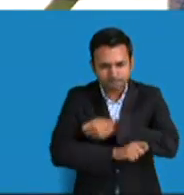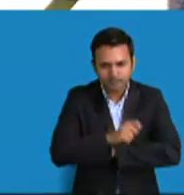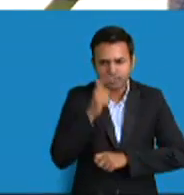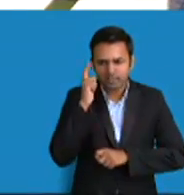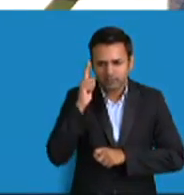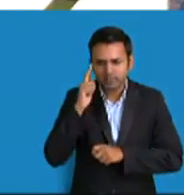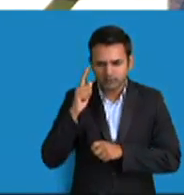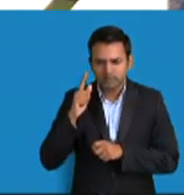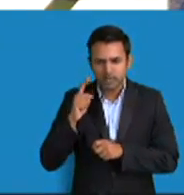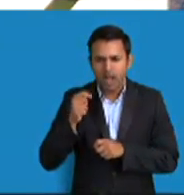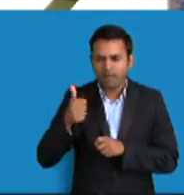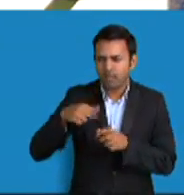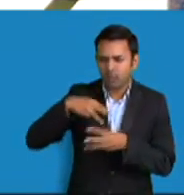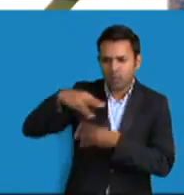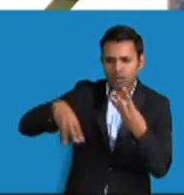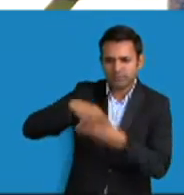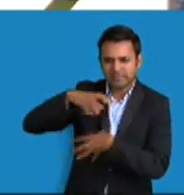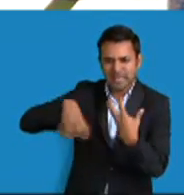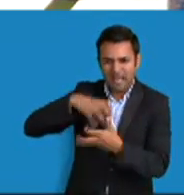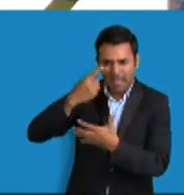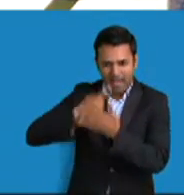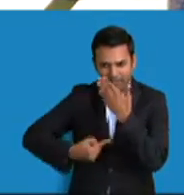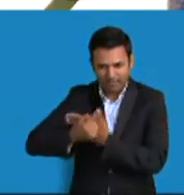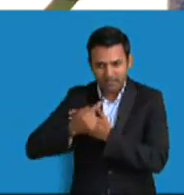time, and then giving out cash grants to schools